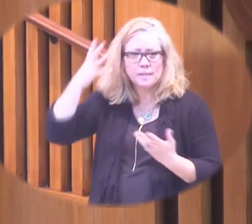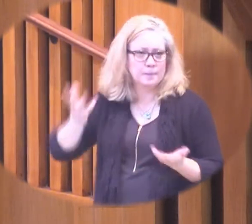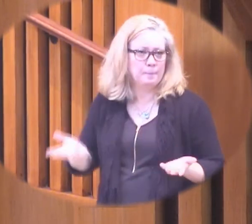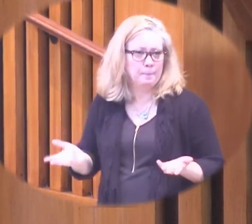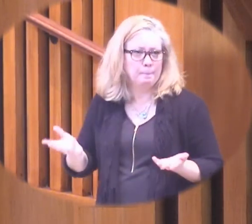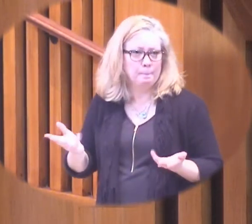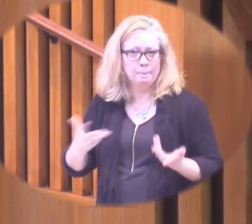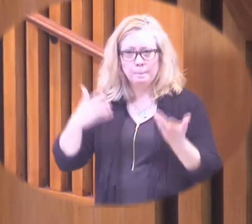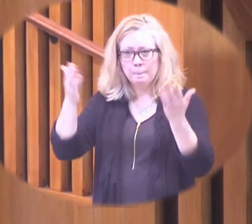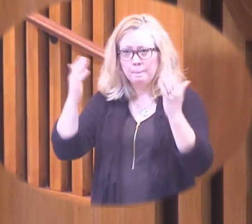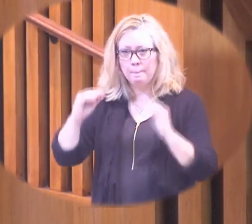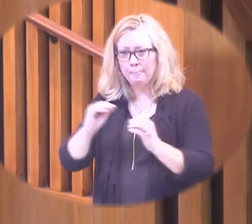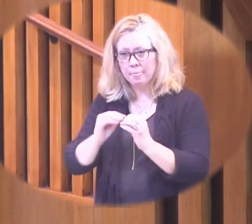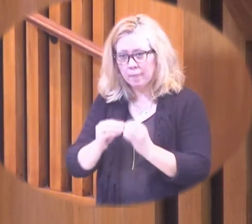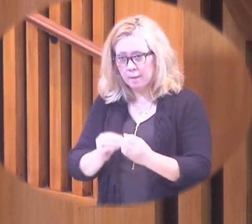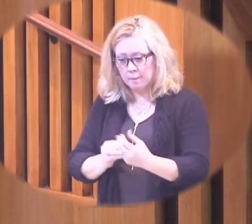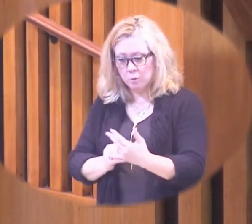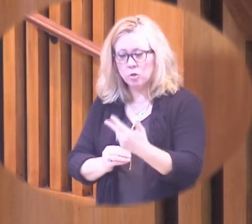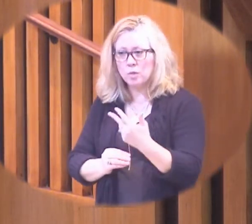Number three,